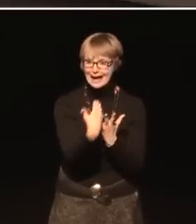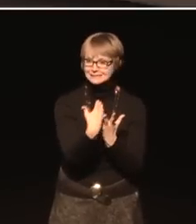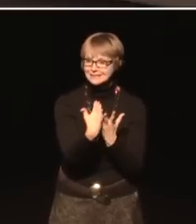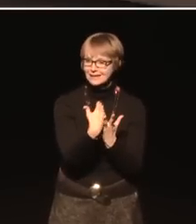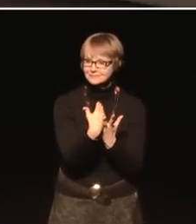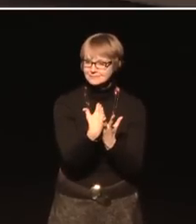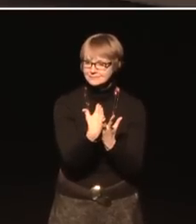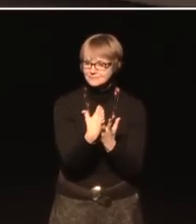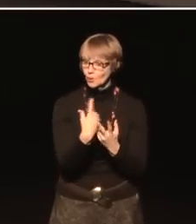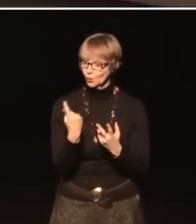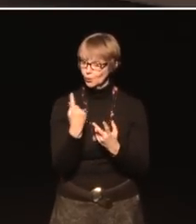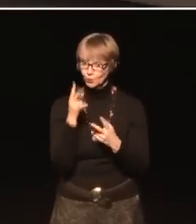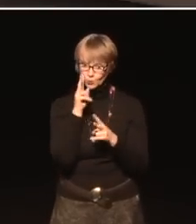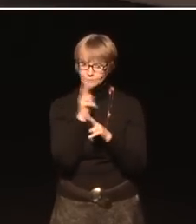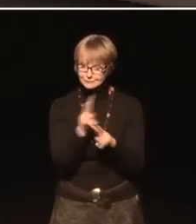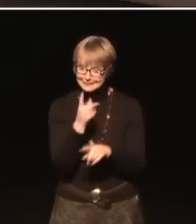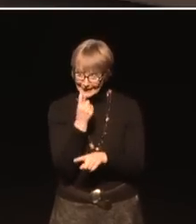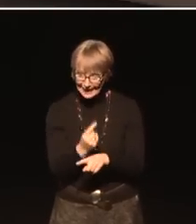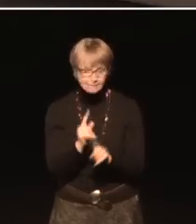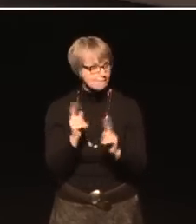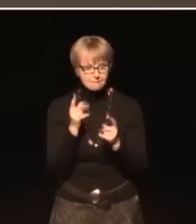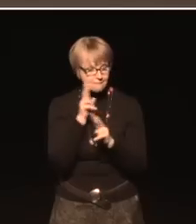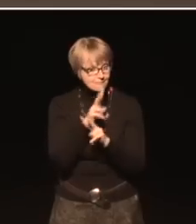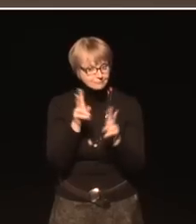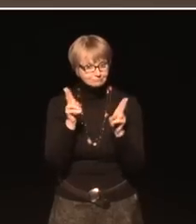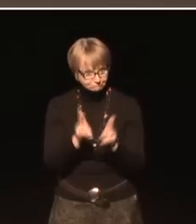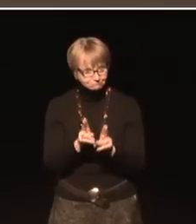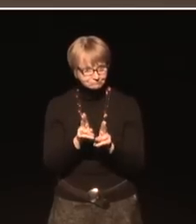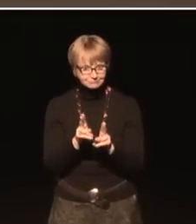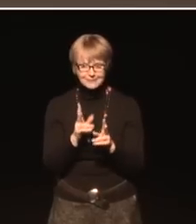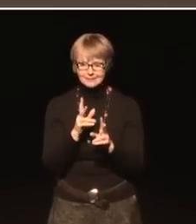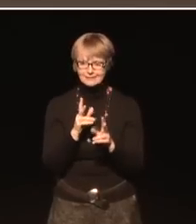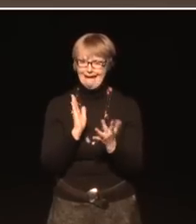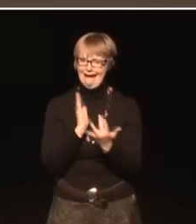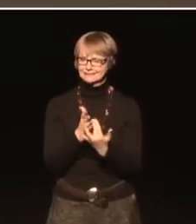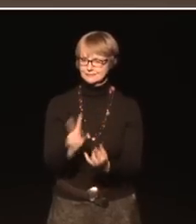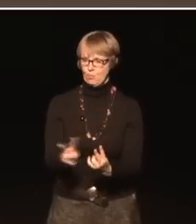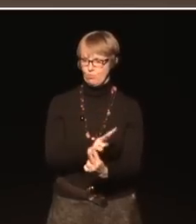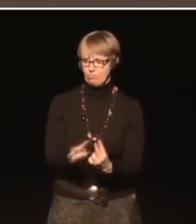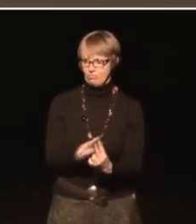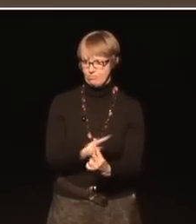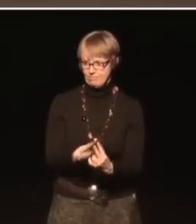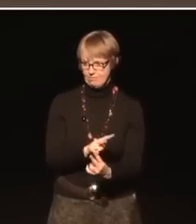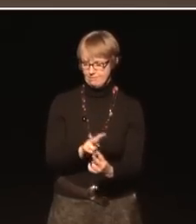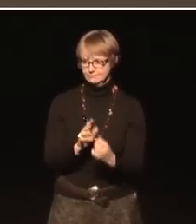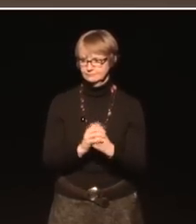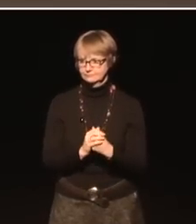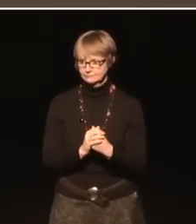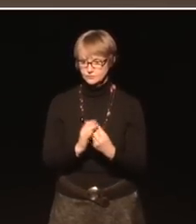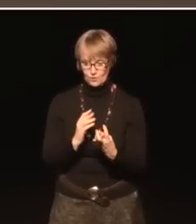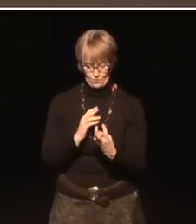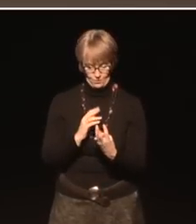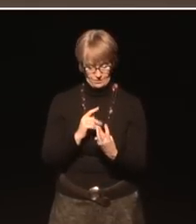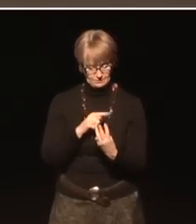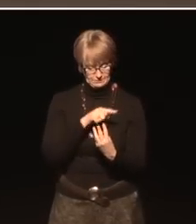barriers between sighted and visually impaired audiences. And in doing this, we think that the three